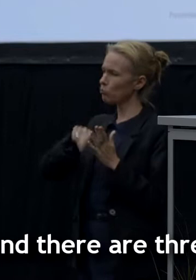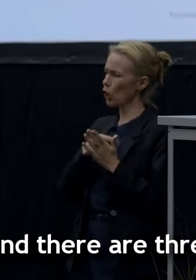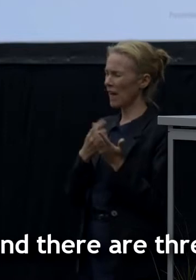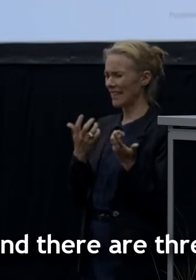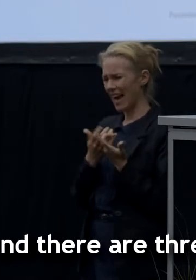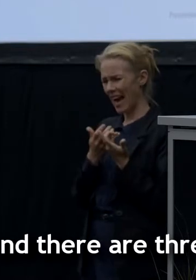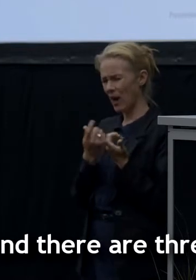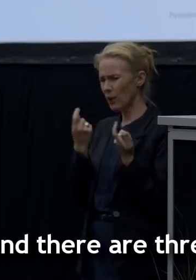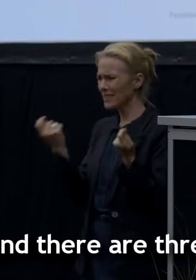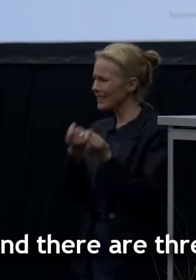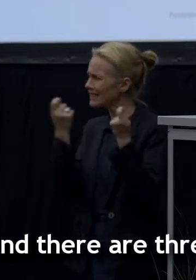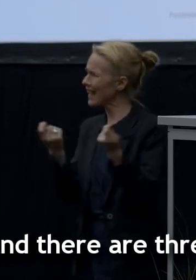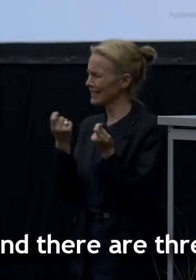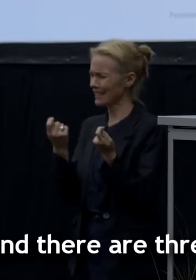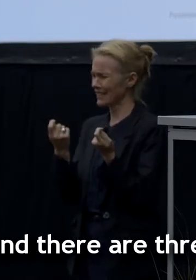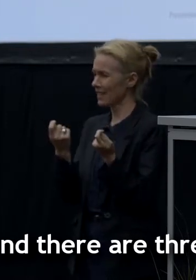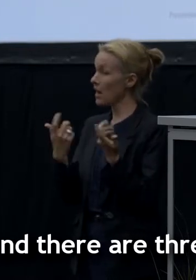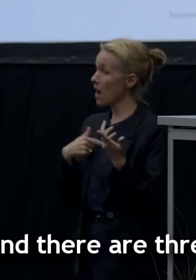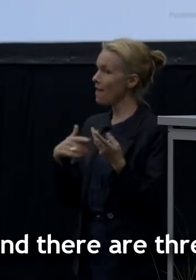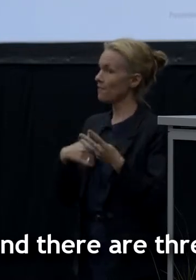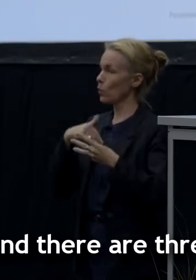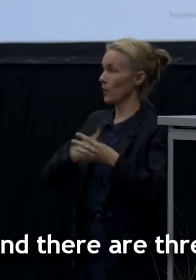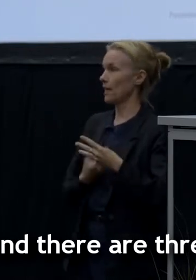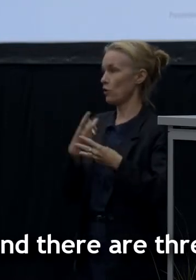there are three components that I believe are essential.